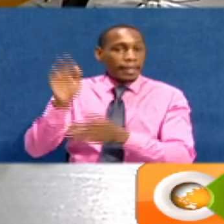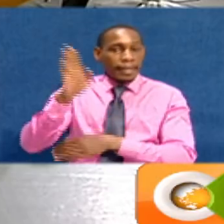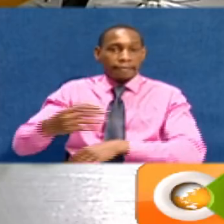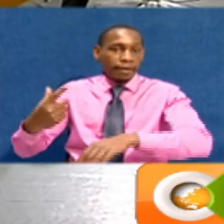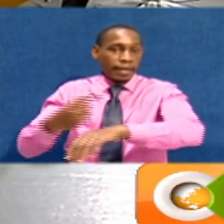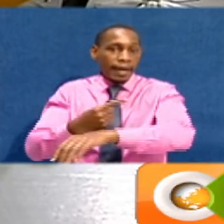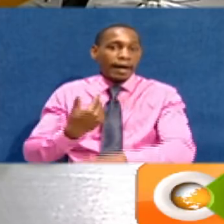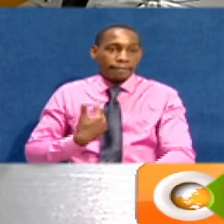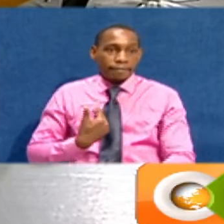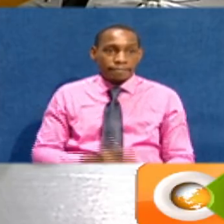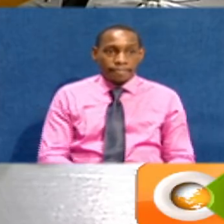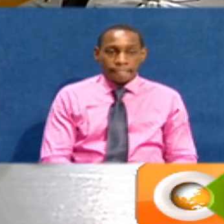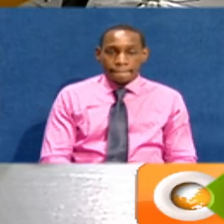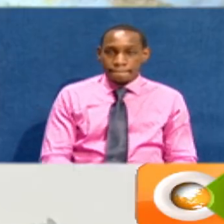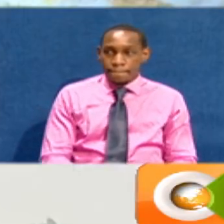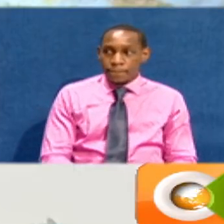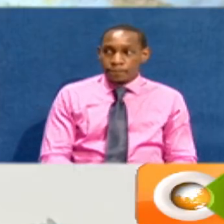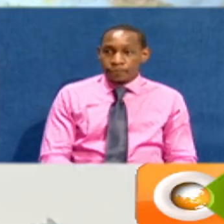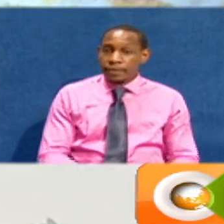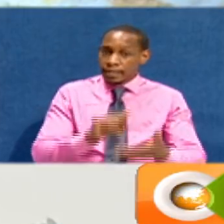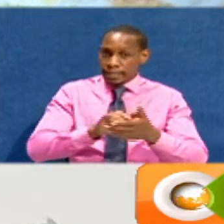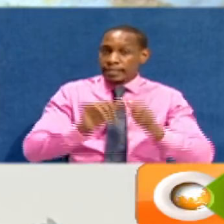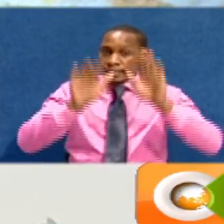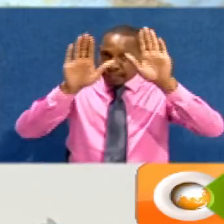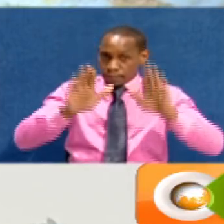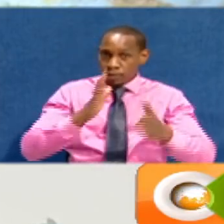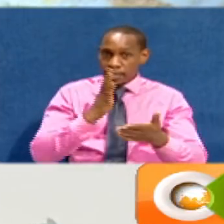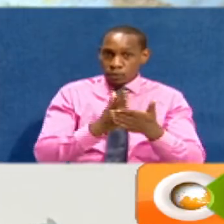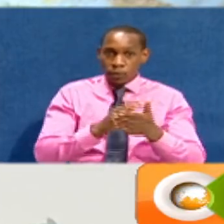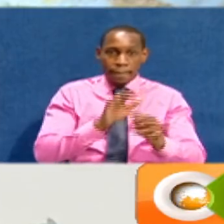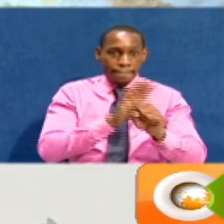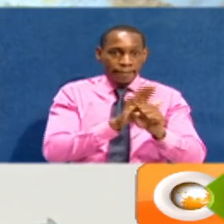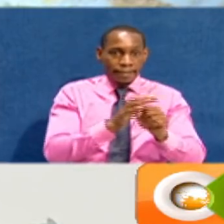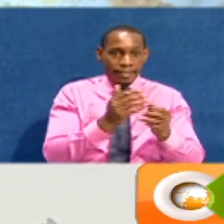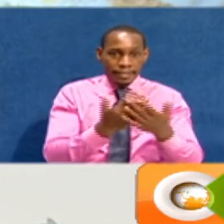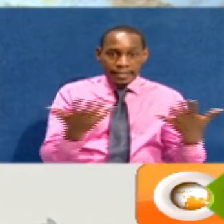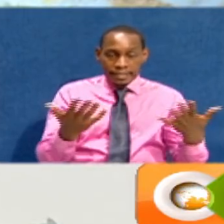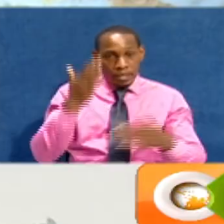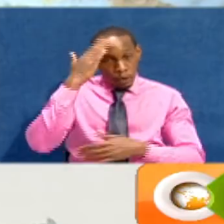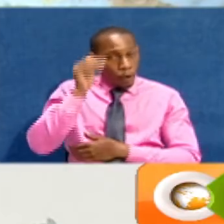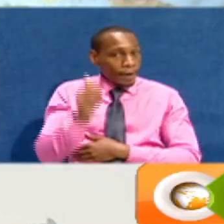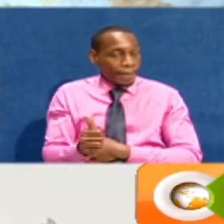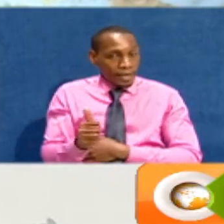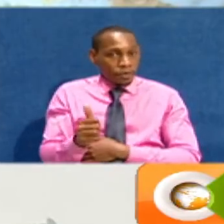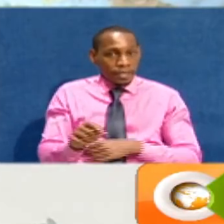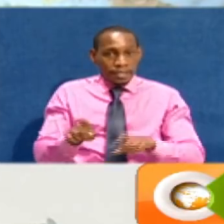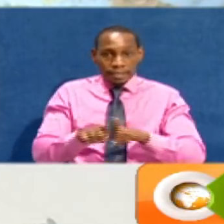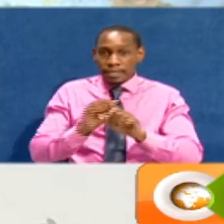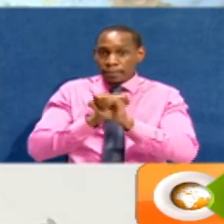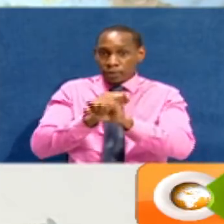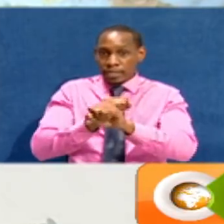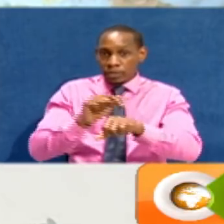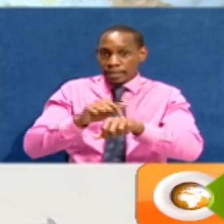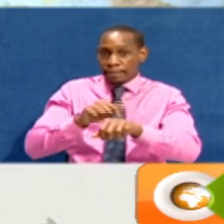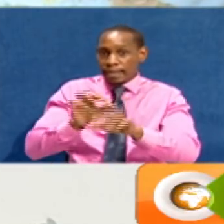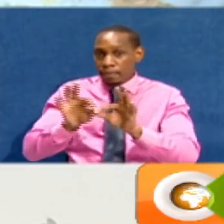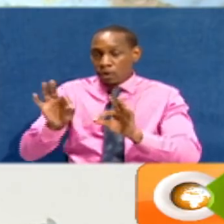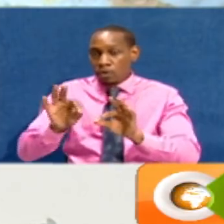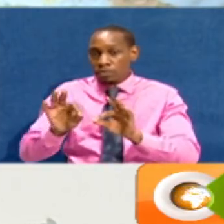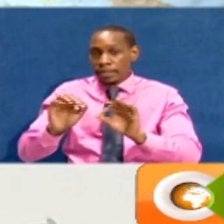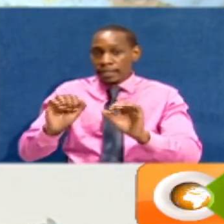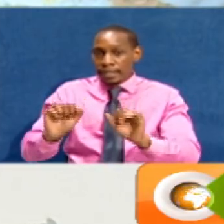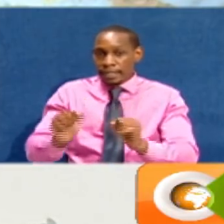never get vaccinated. And that's so important, Yvonne, because I mean, there's so many things that are still not even known, because even the protection, I mean, how long are